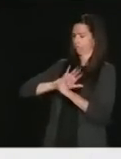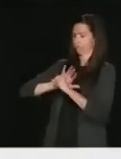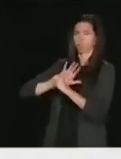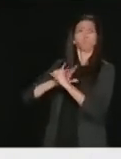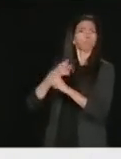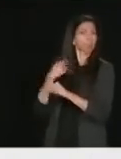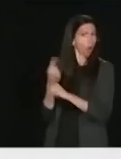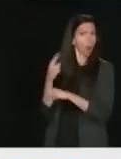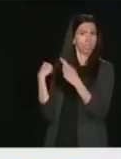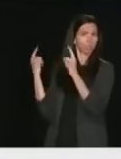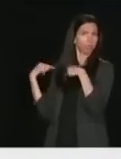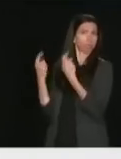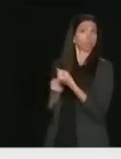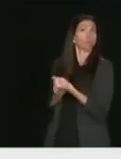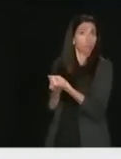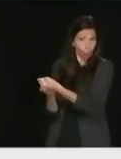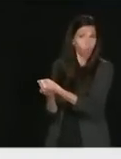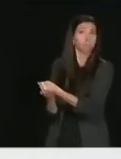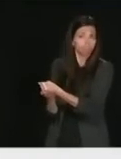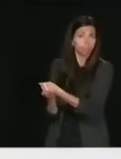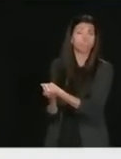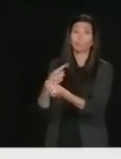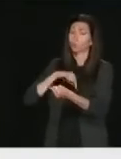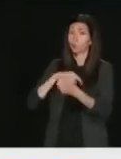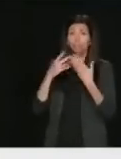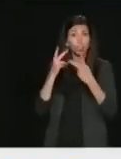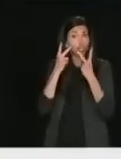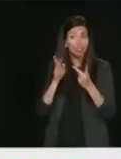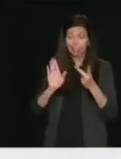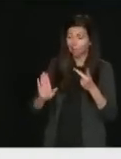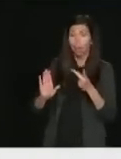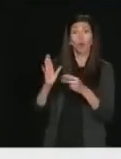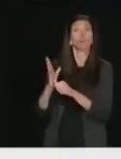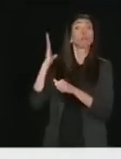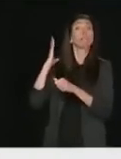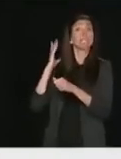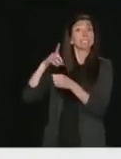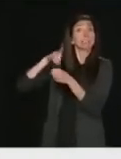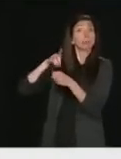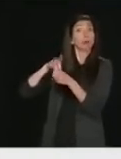pipeline. We saw the previous Democratic administration cancel it,